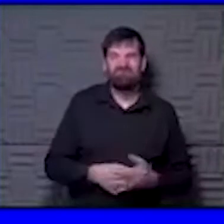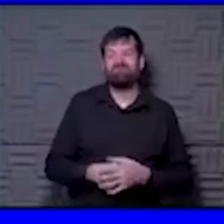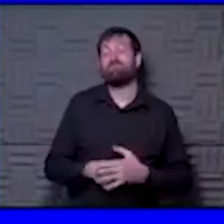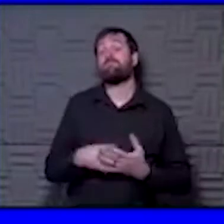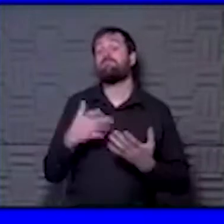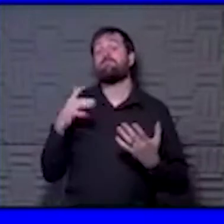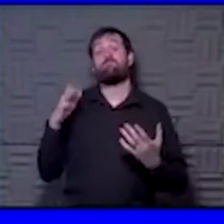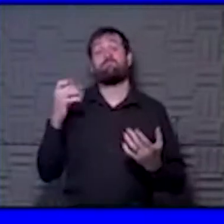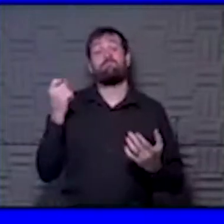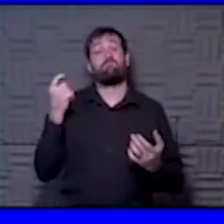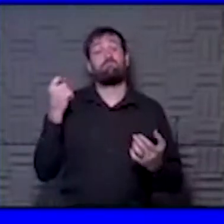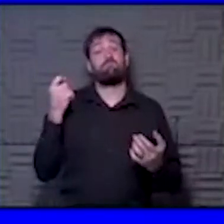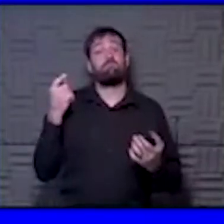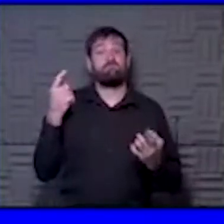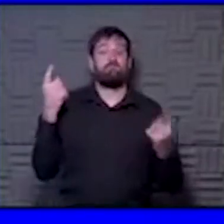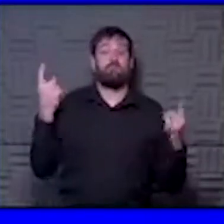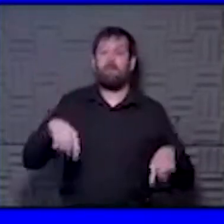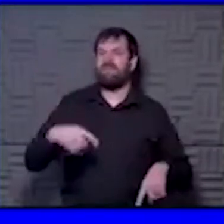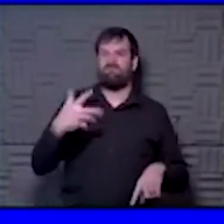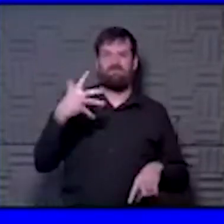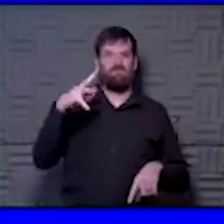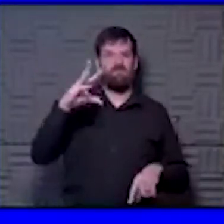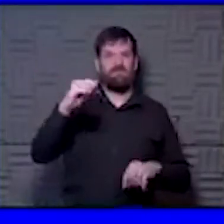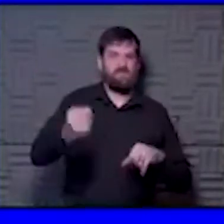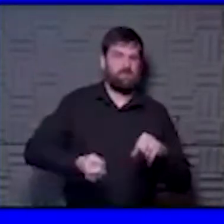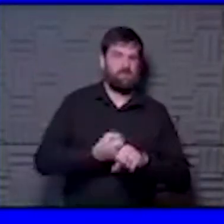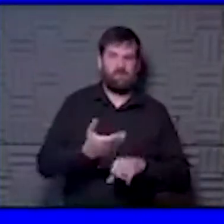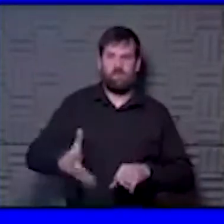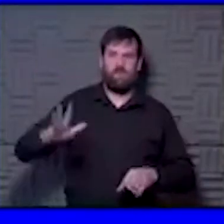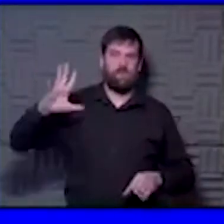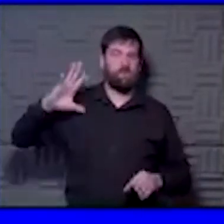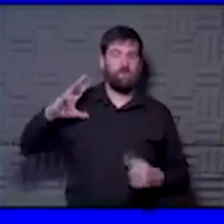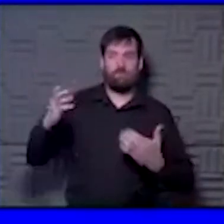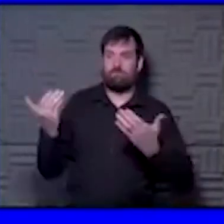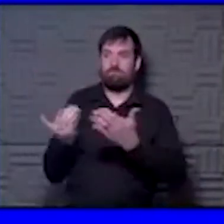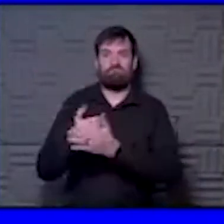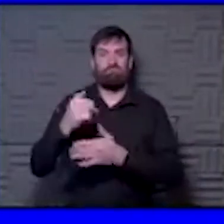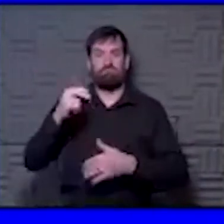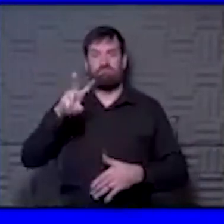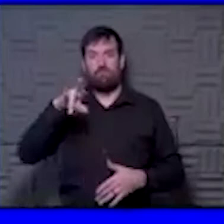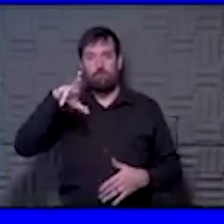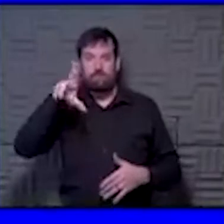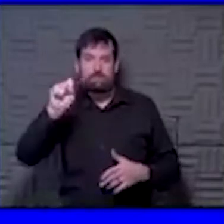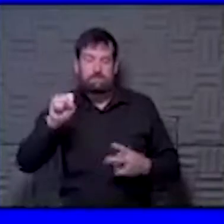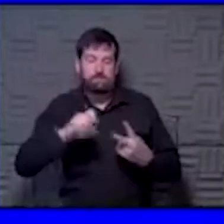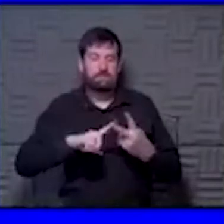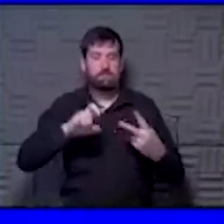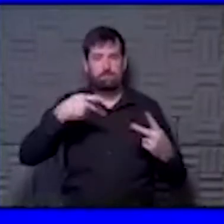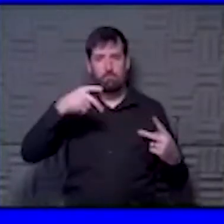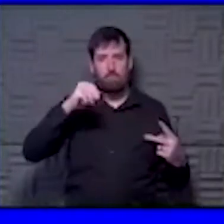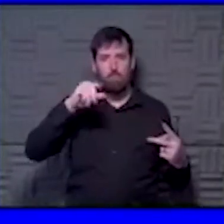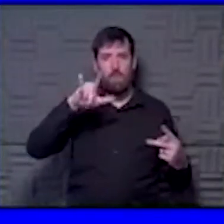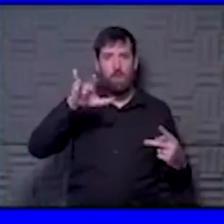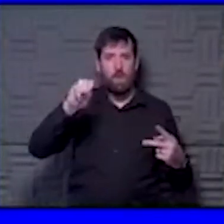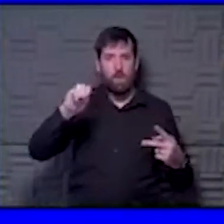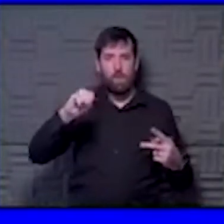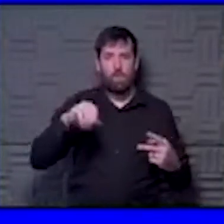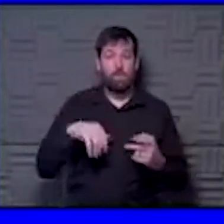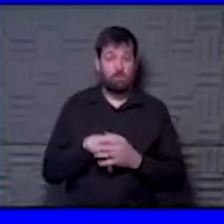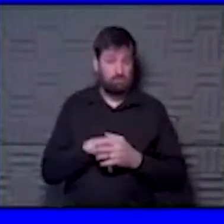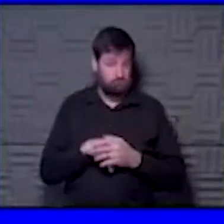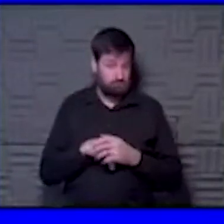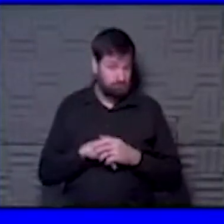back 50 years ago when new viruses came up, or when polio came out and was discovered? Would there